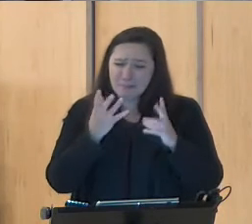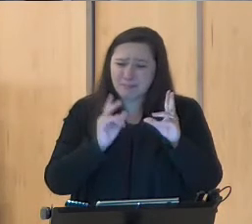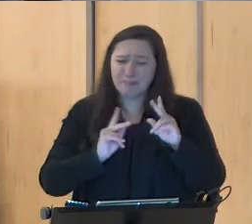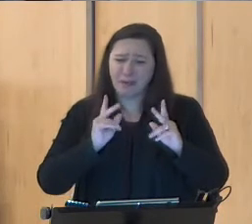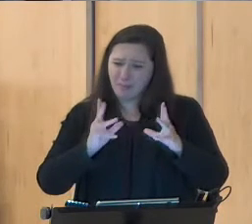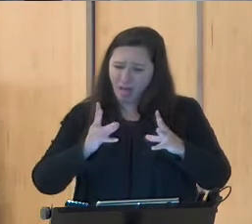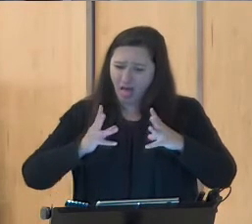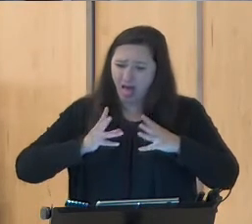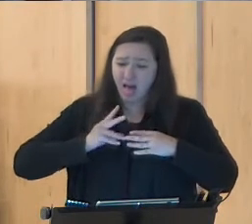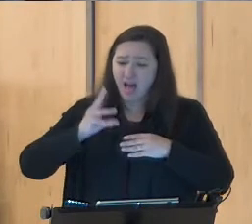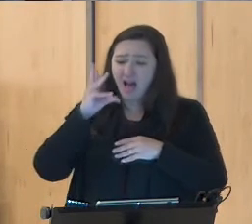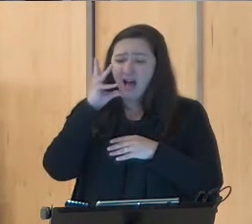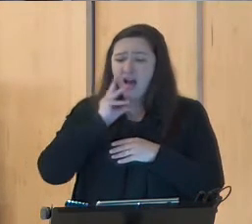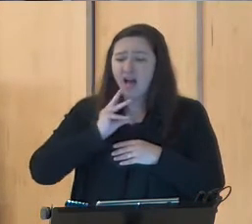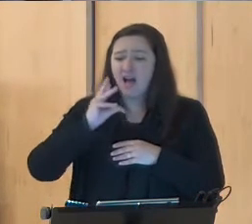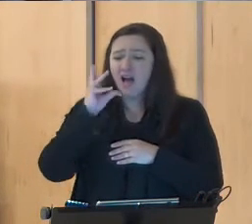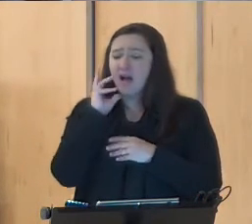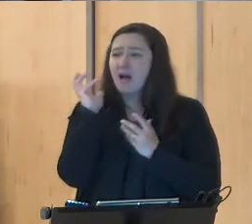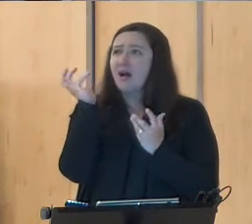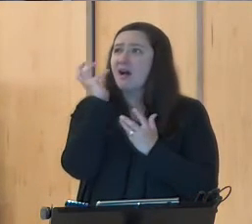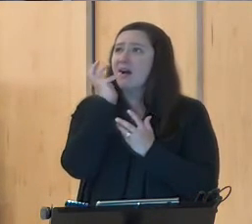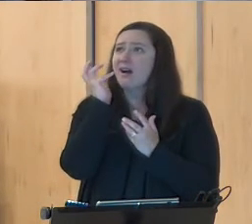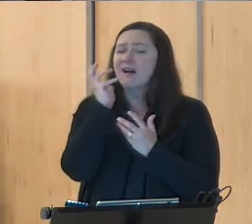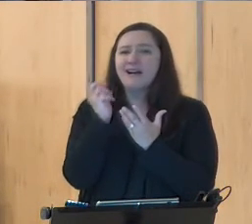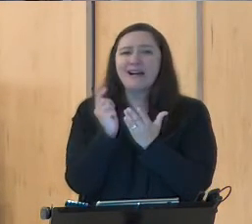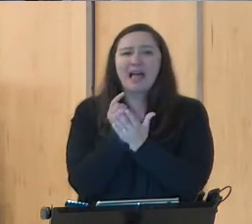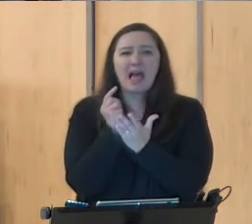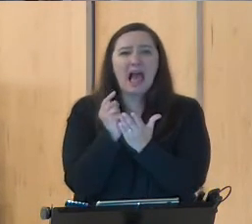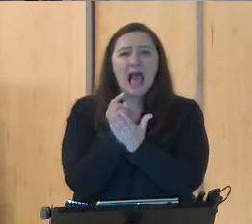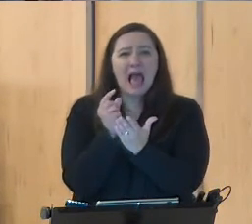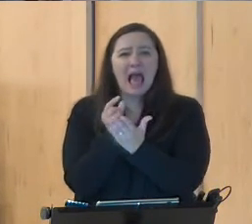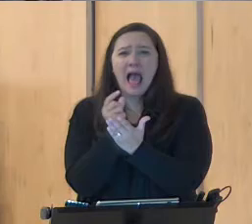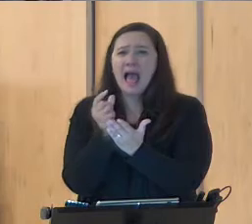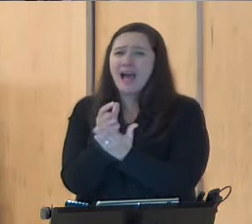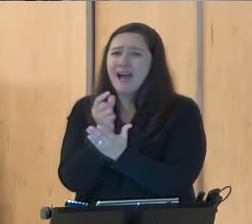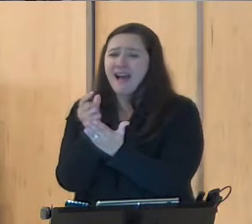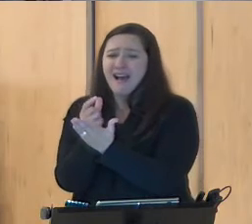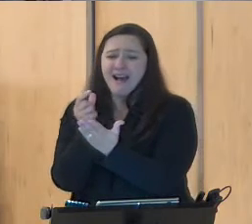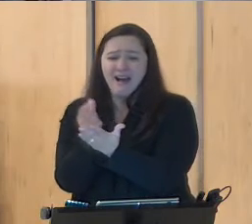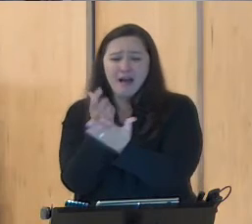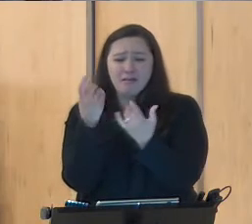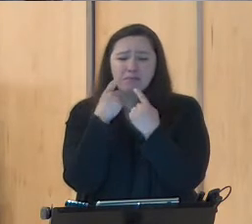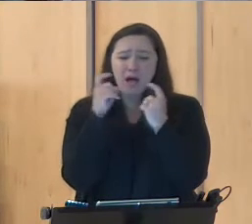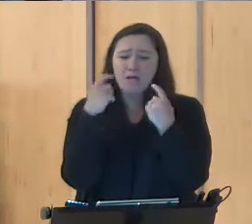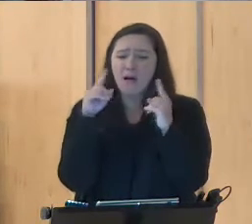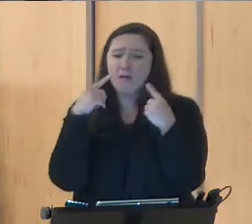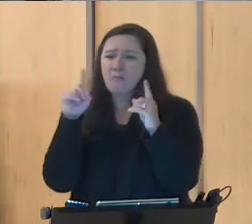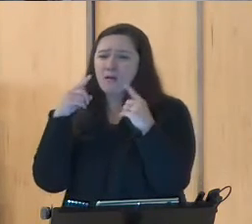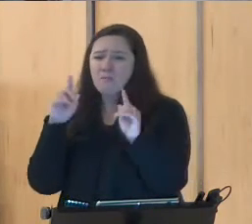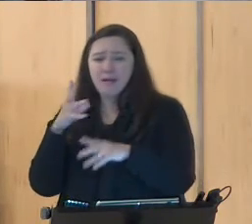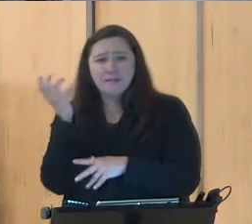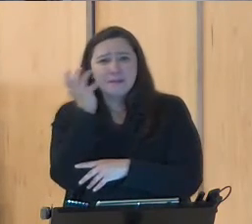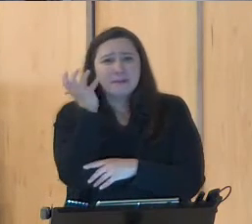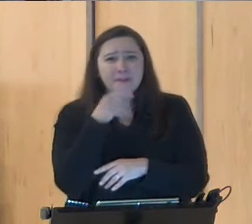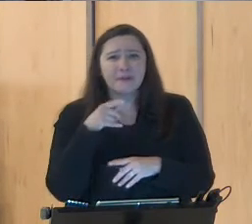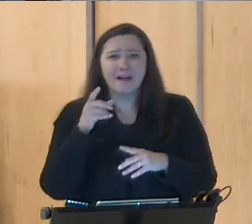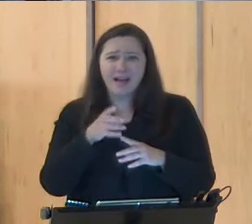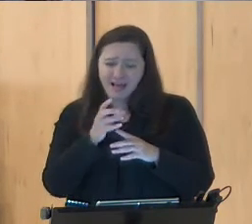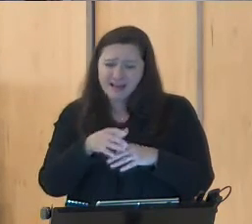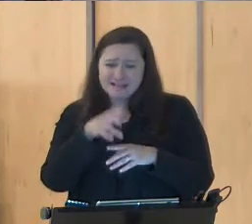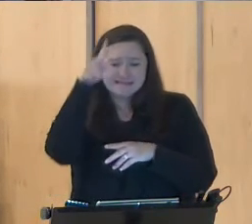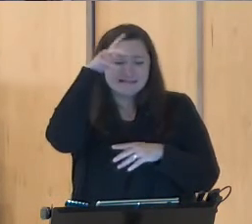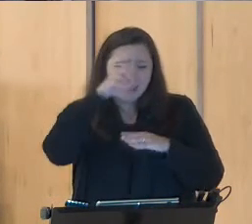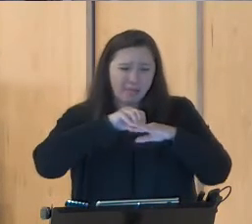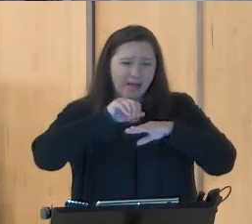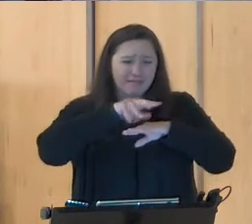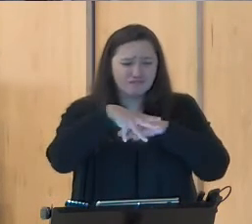They experienced gospel victories. They drove out demons. They healed the